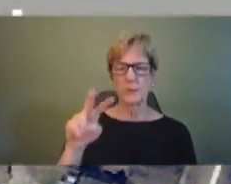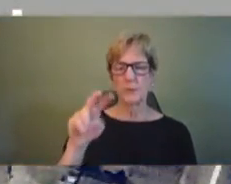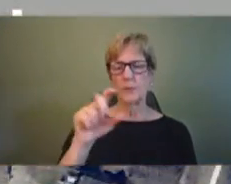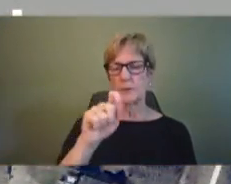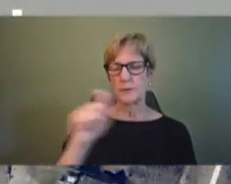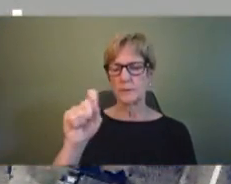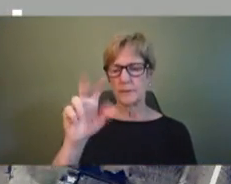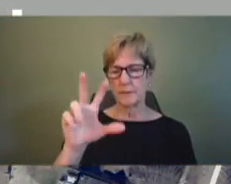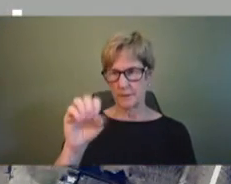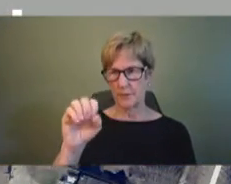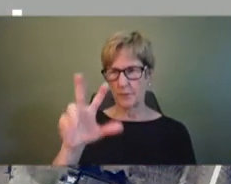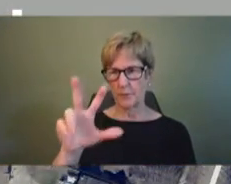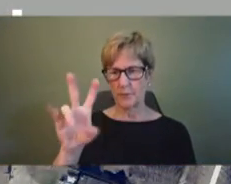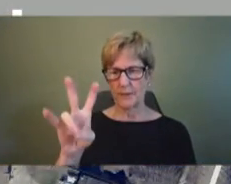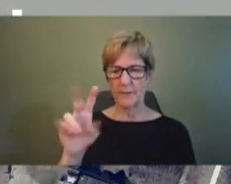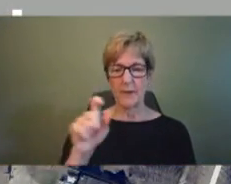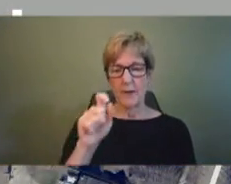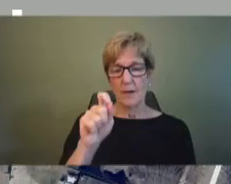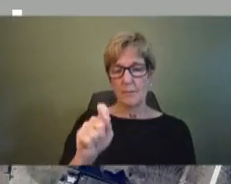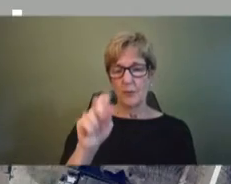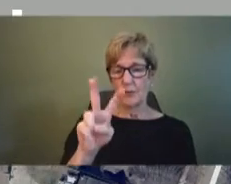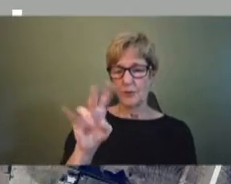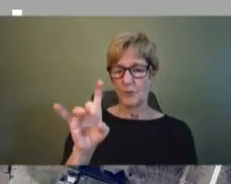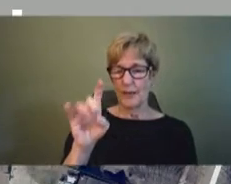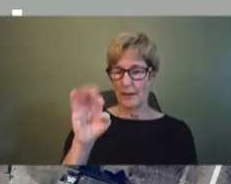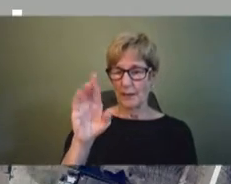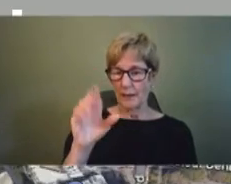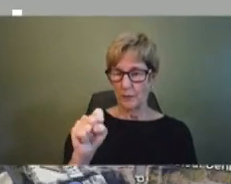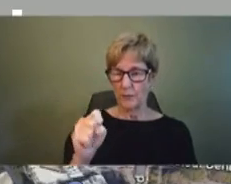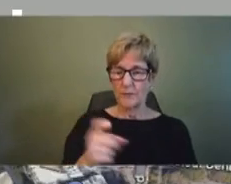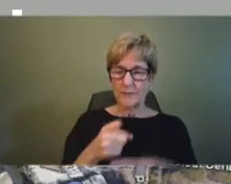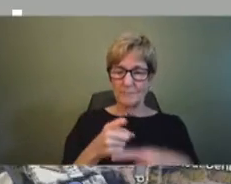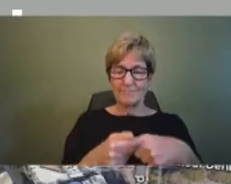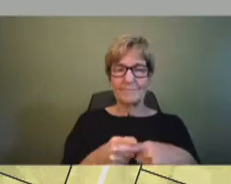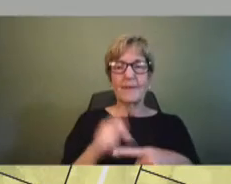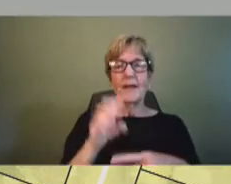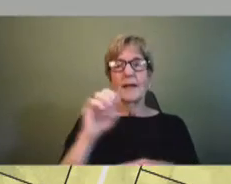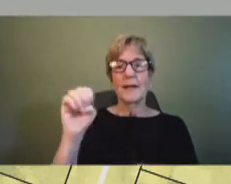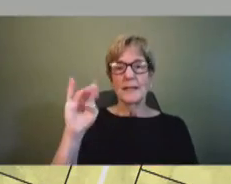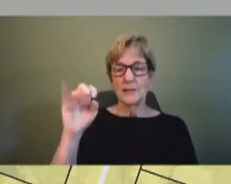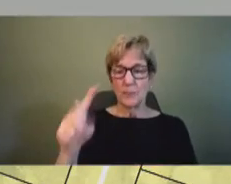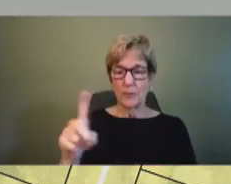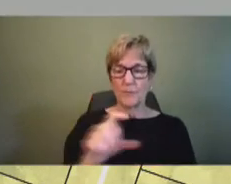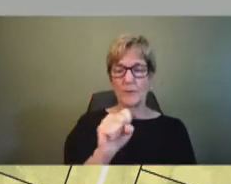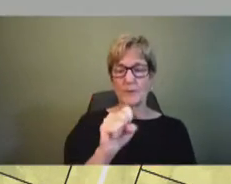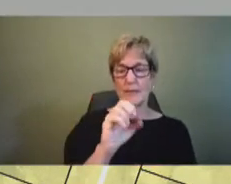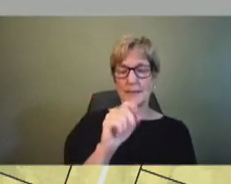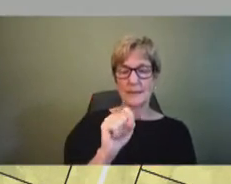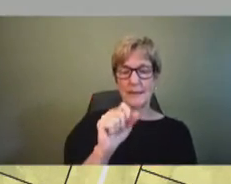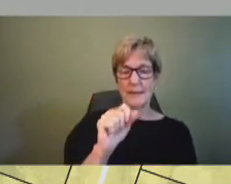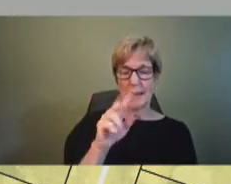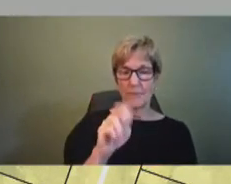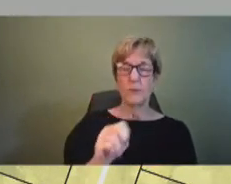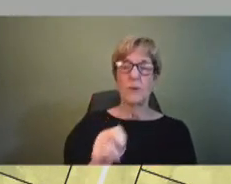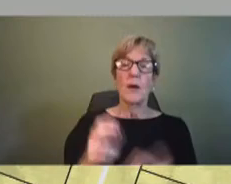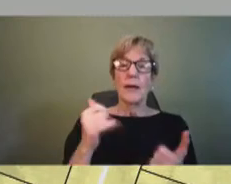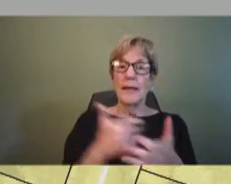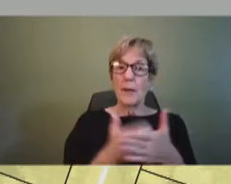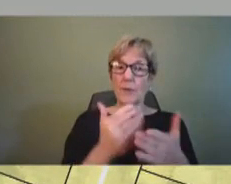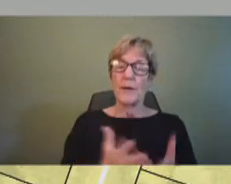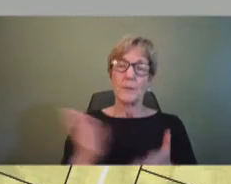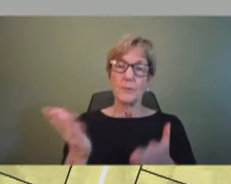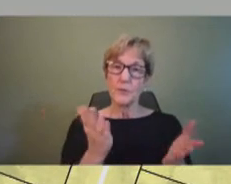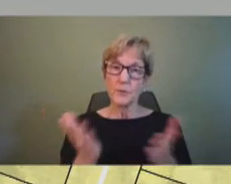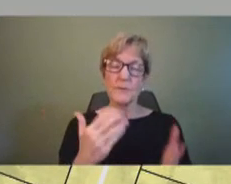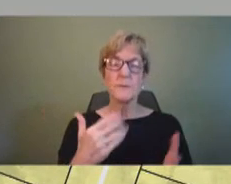it's just 28 Acres it's at the corner of Scott Aven East Boulevard uh it is currently zoned Neighborhood Services does have